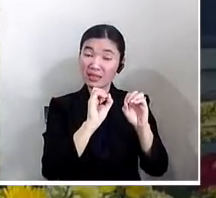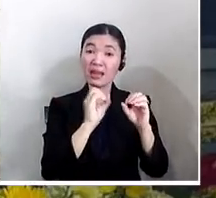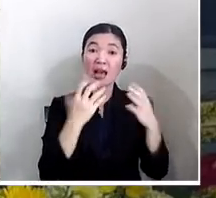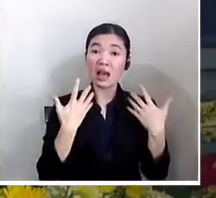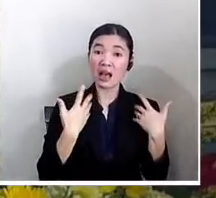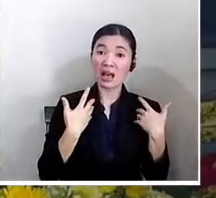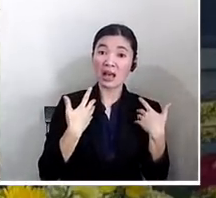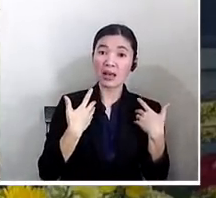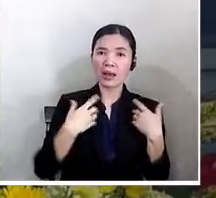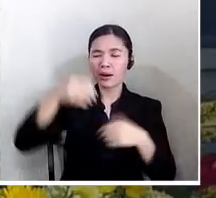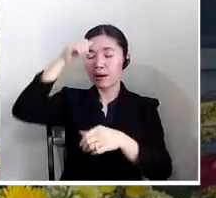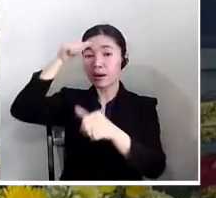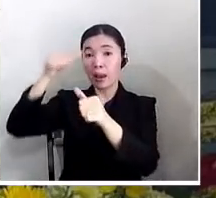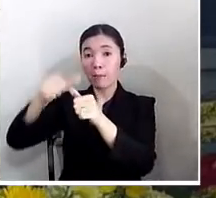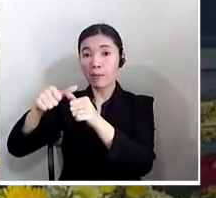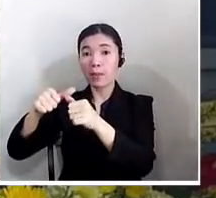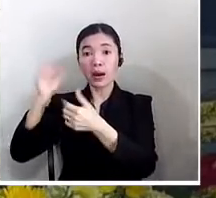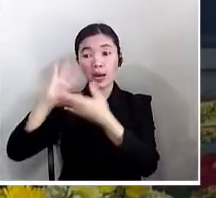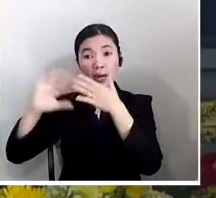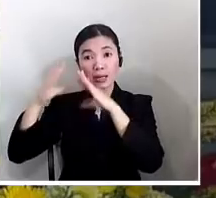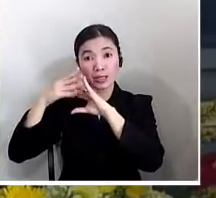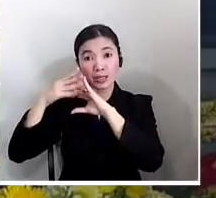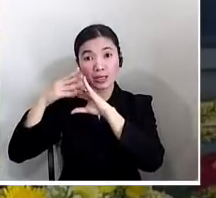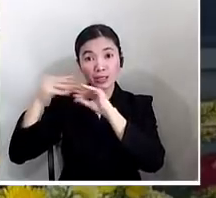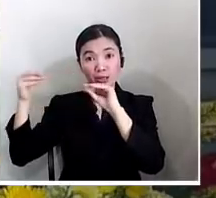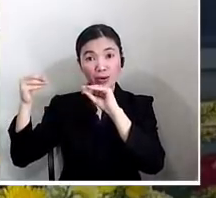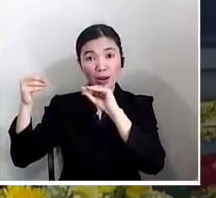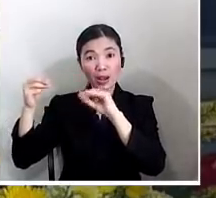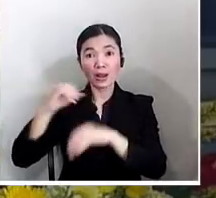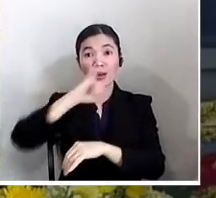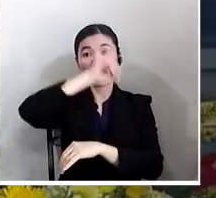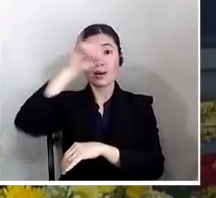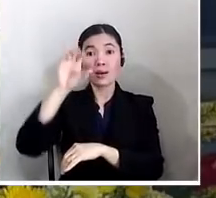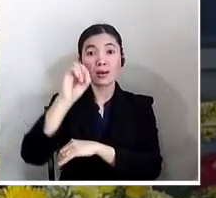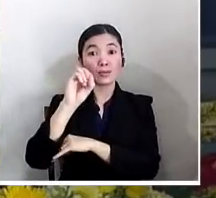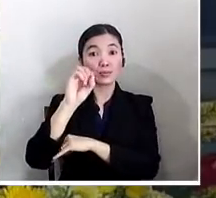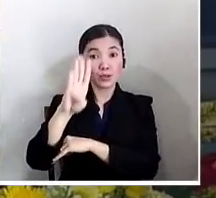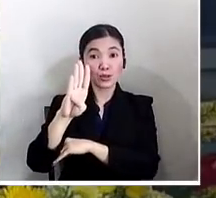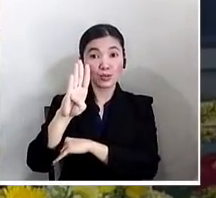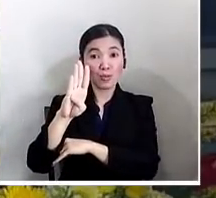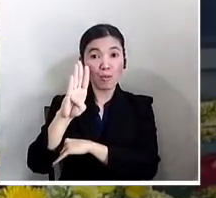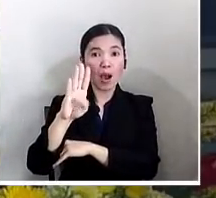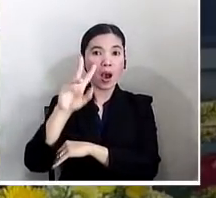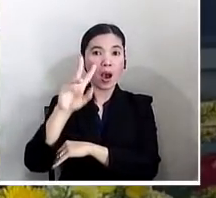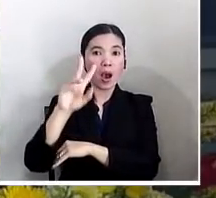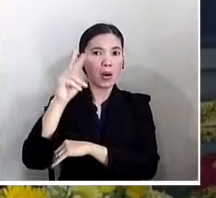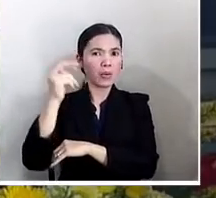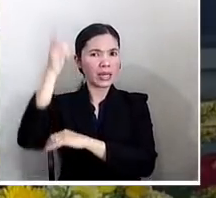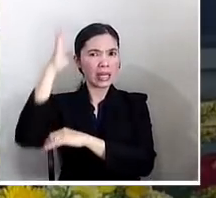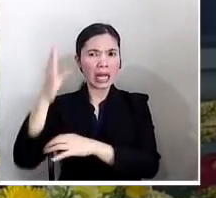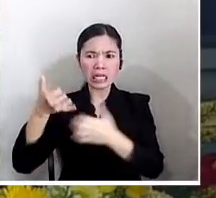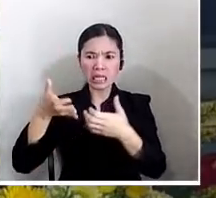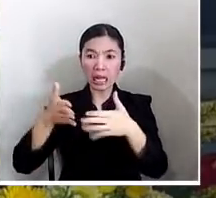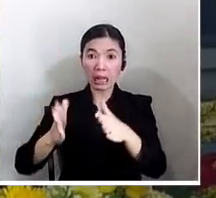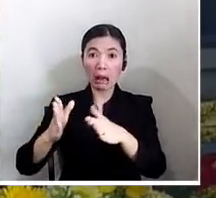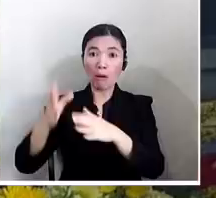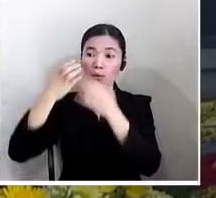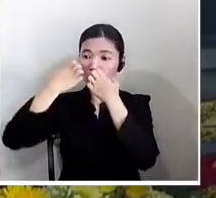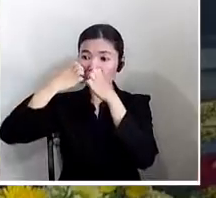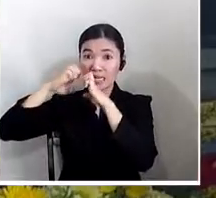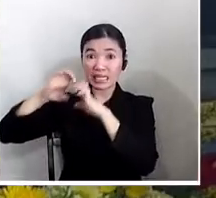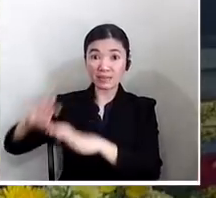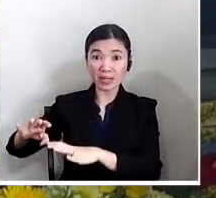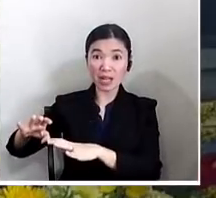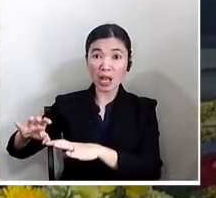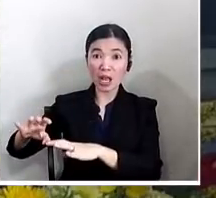Remember the story of Job. When God allowed evils to